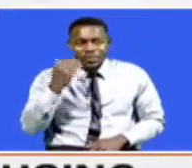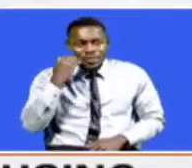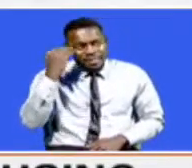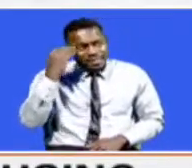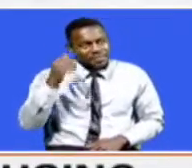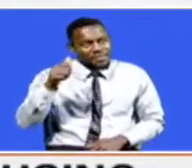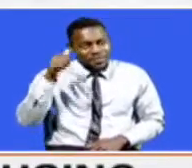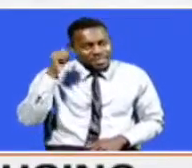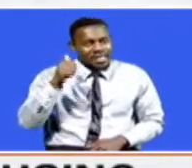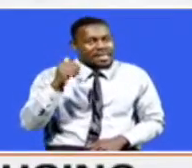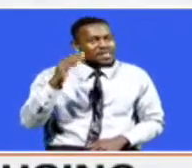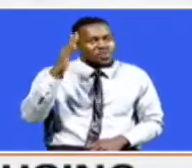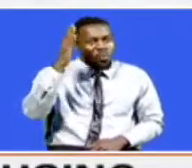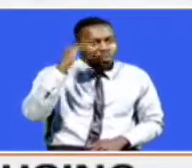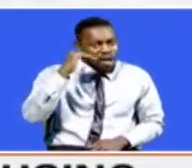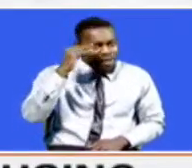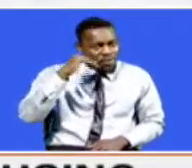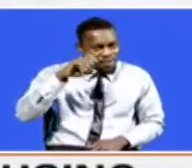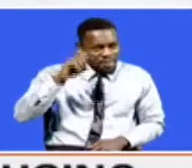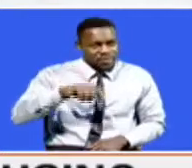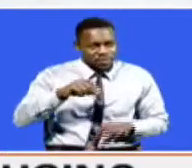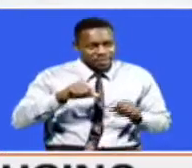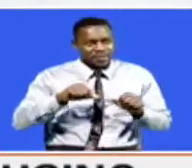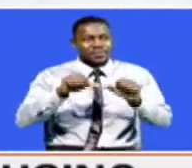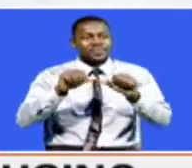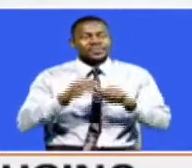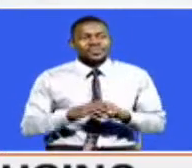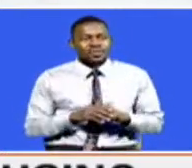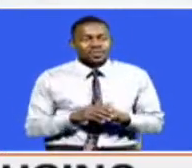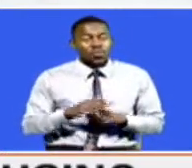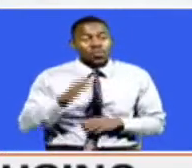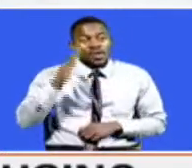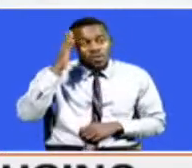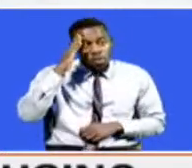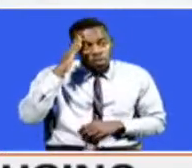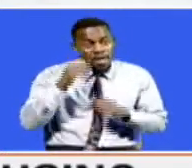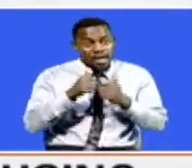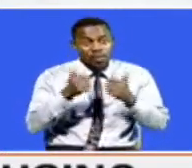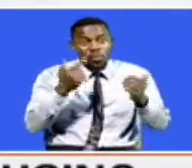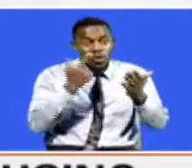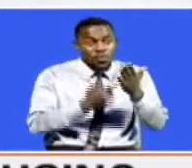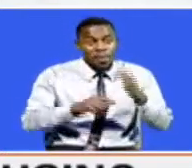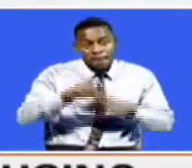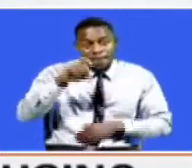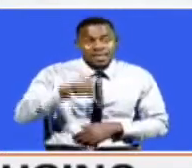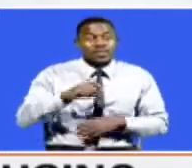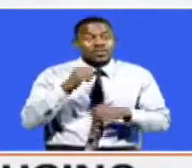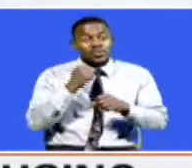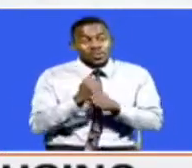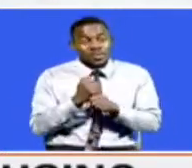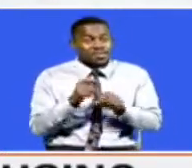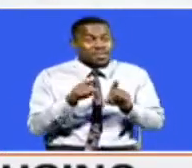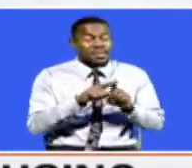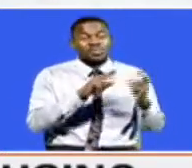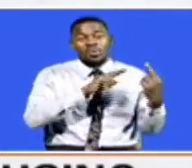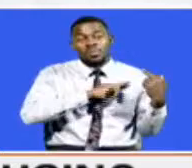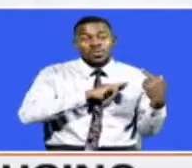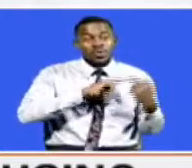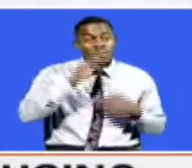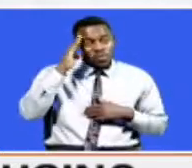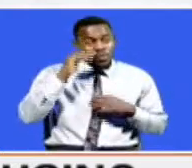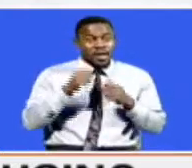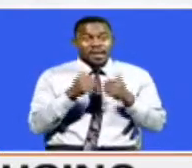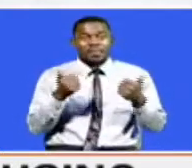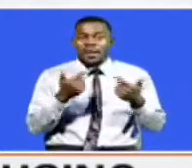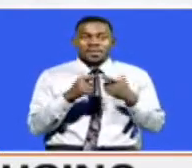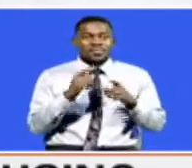And that is why they are ahead of us. We know what we must do. But we cannot gather the courage